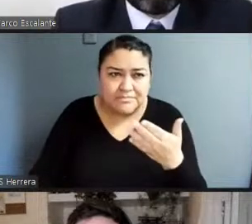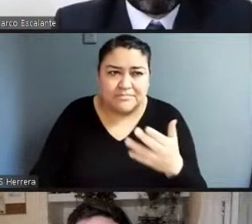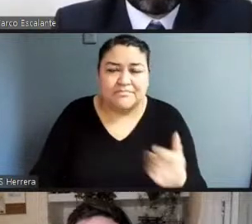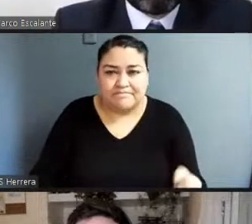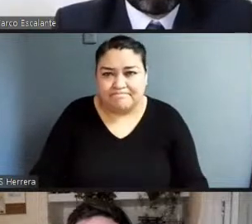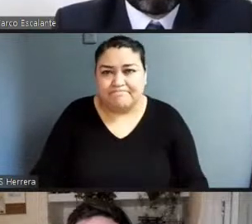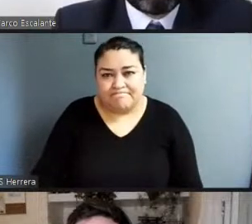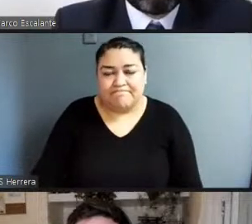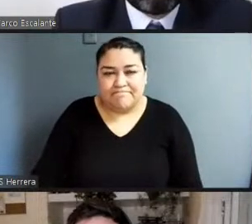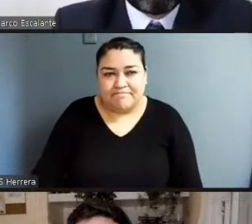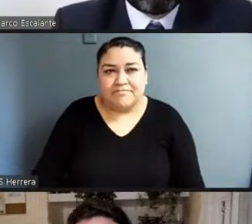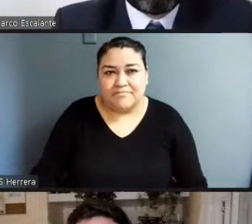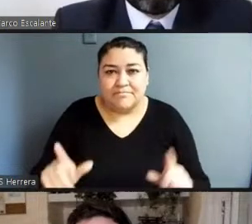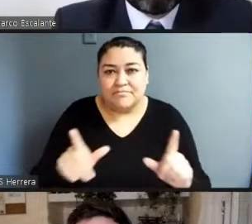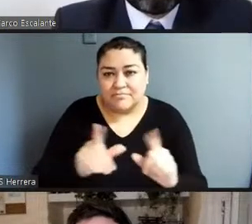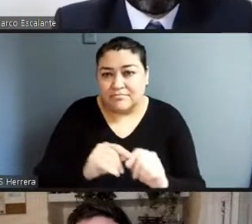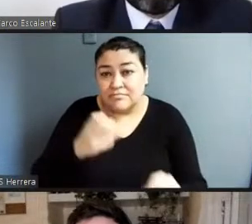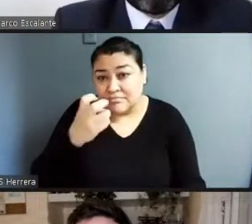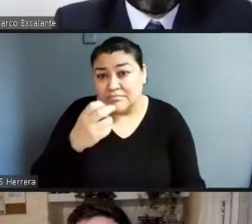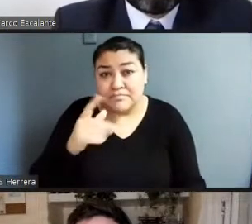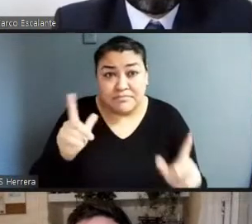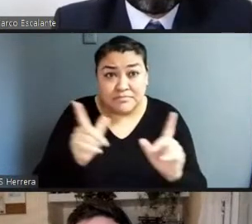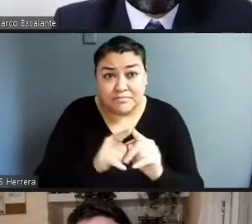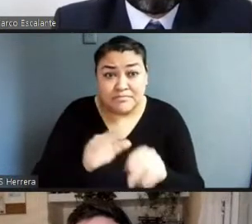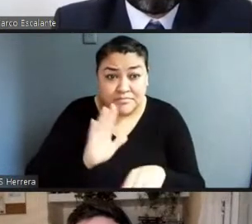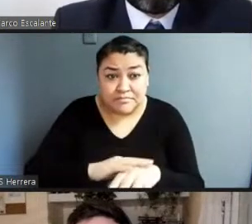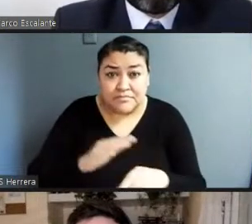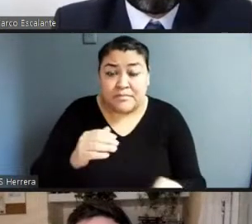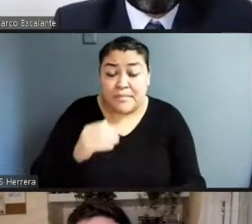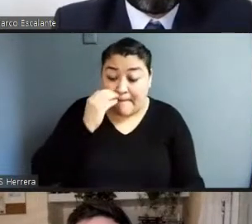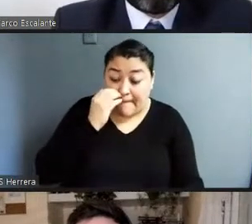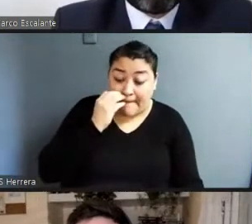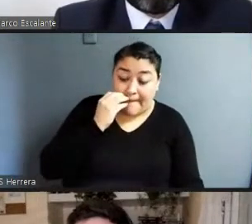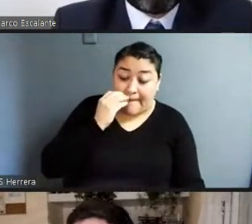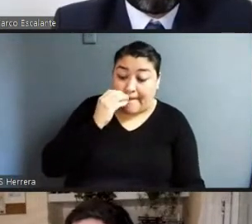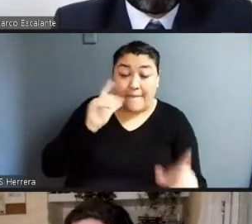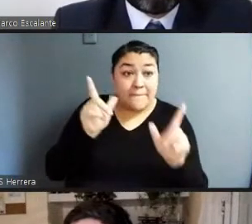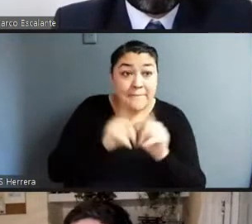supported throughout the training of students at medical school.